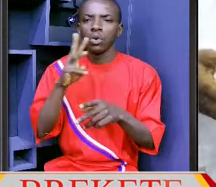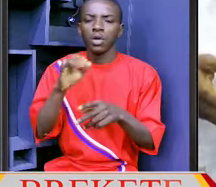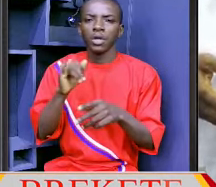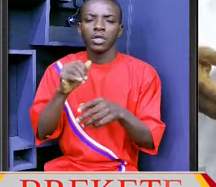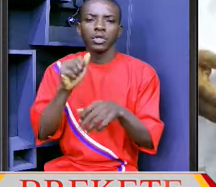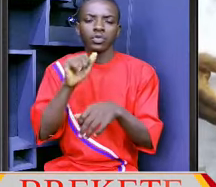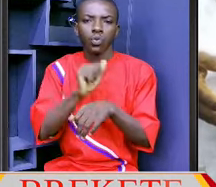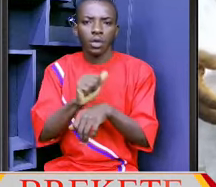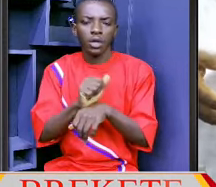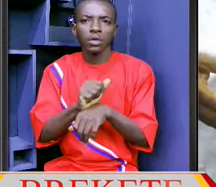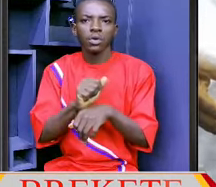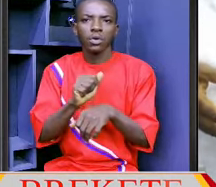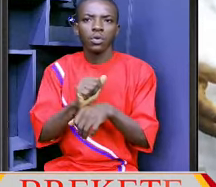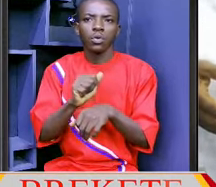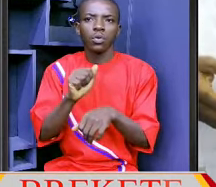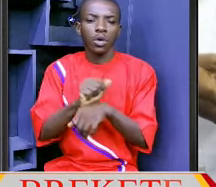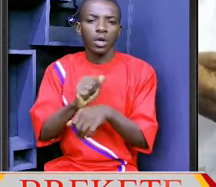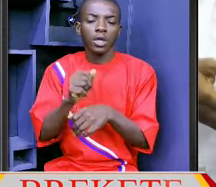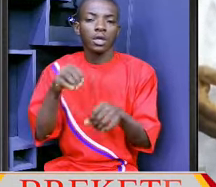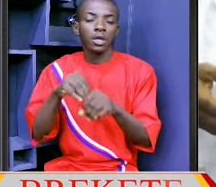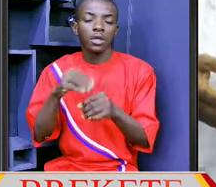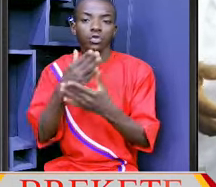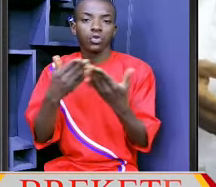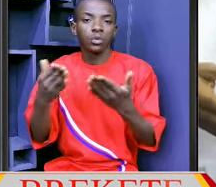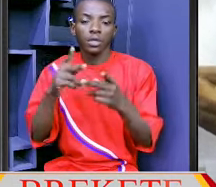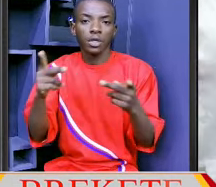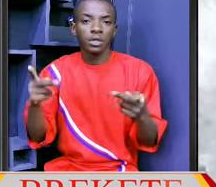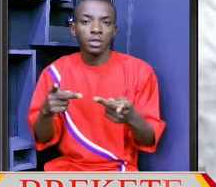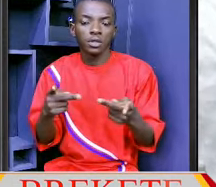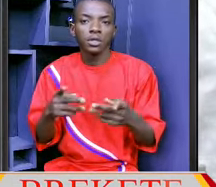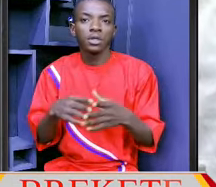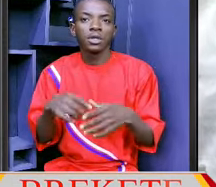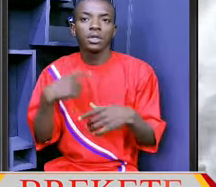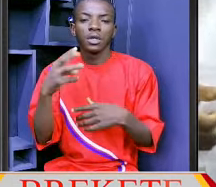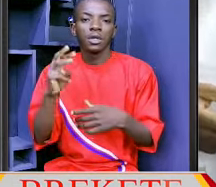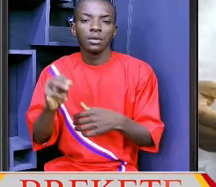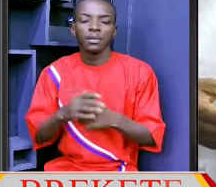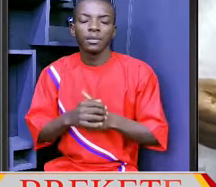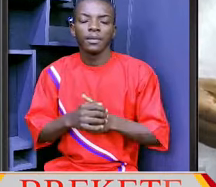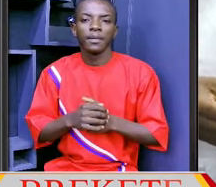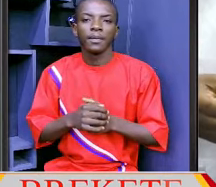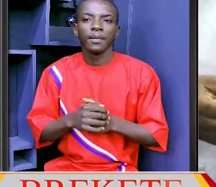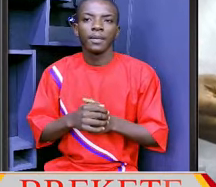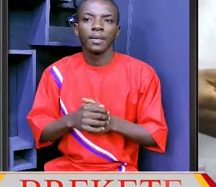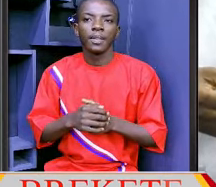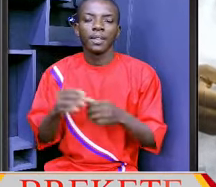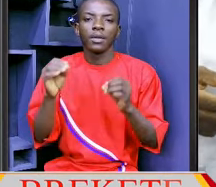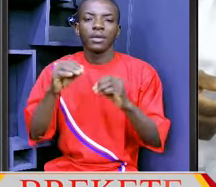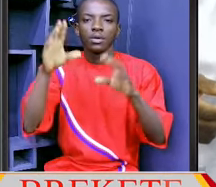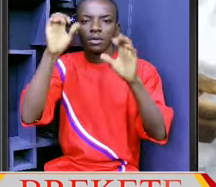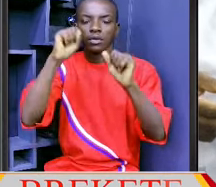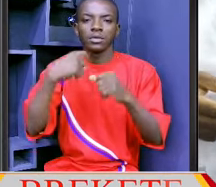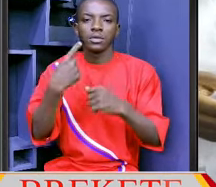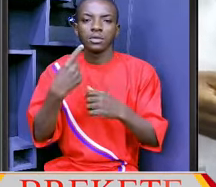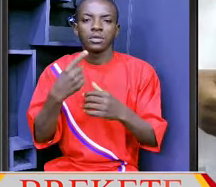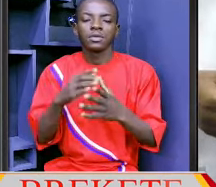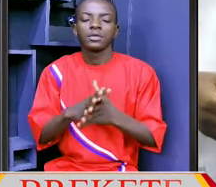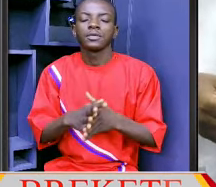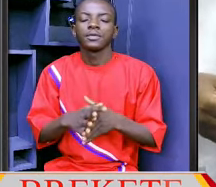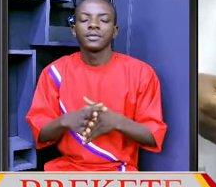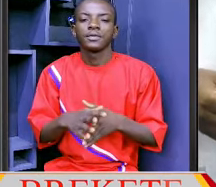working. Wike is working in some places and not working in some places. Yes. Tell him. The ordinary president is telling him